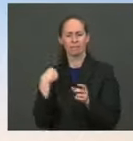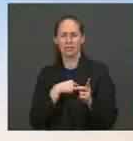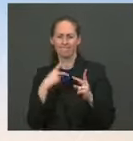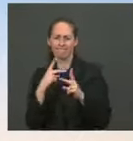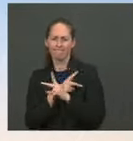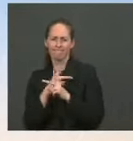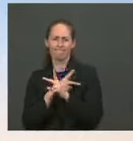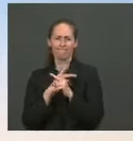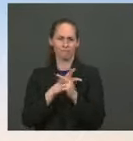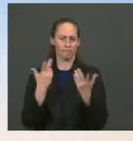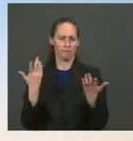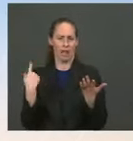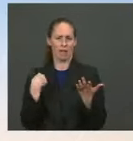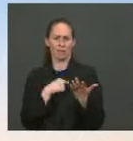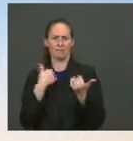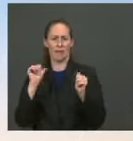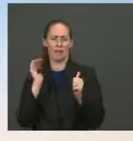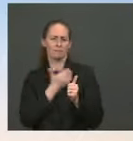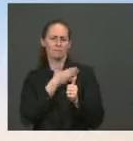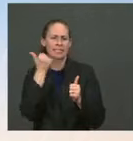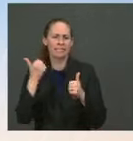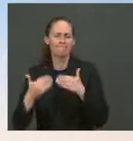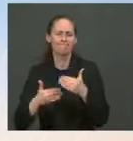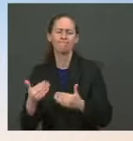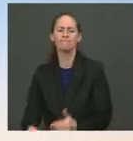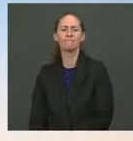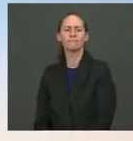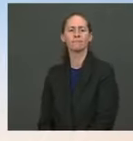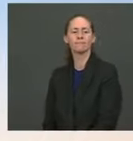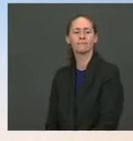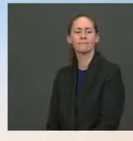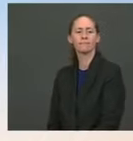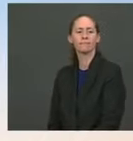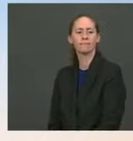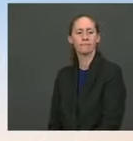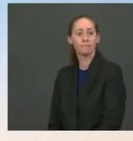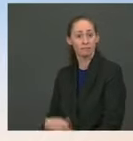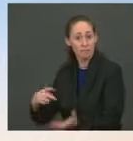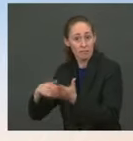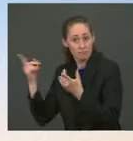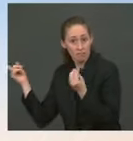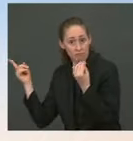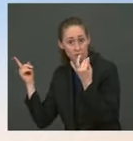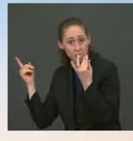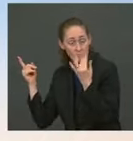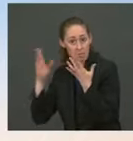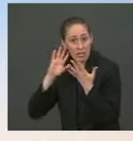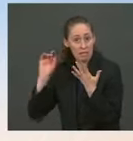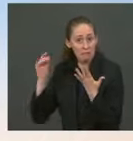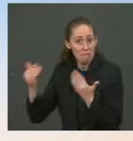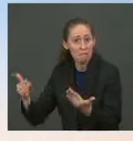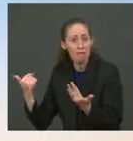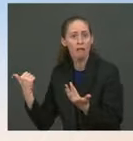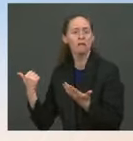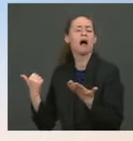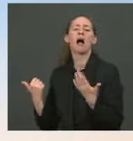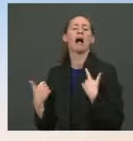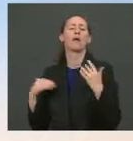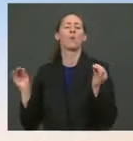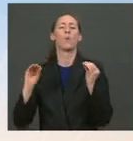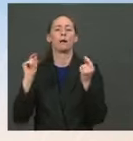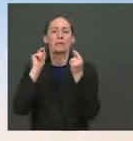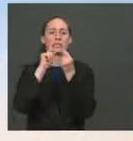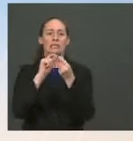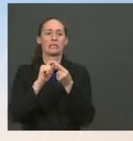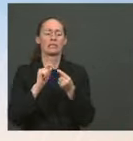here to address. So is that something that President Biden is considering? I don't have anything specific for you. I can just tell you what we've been